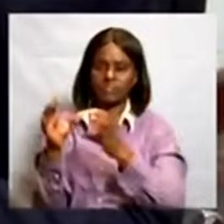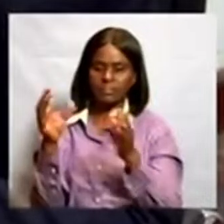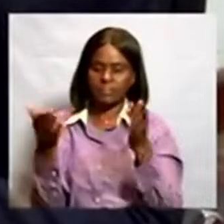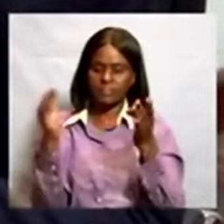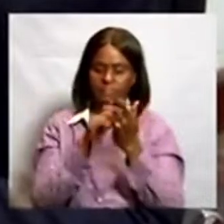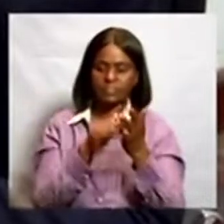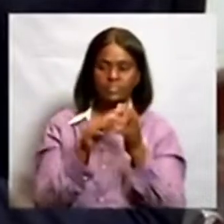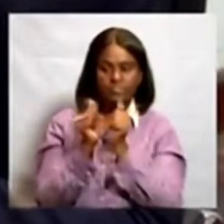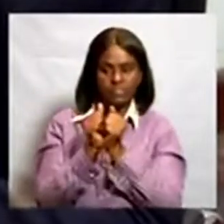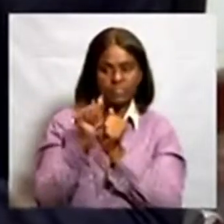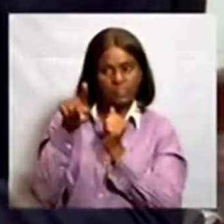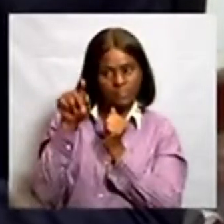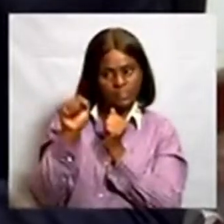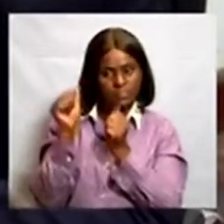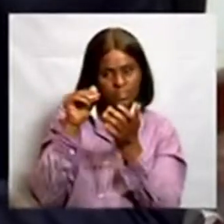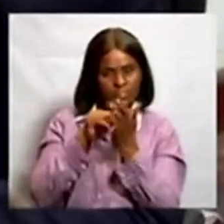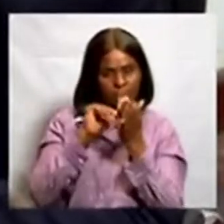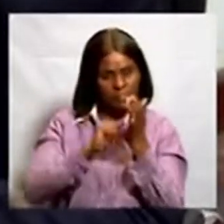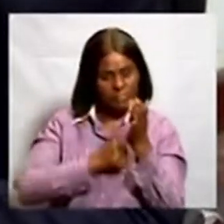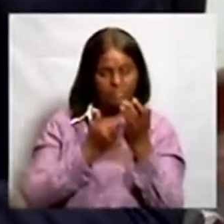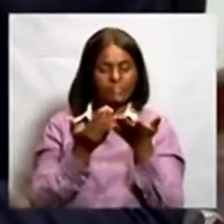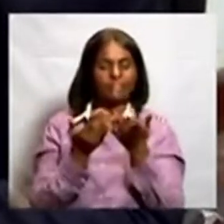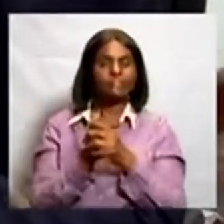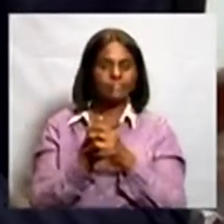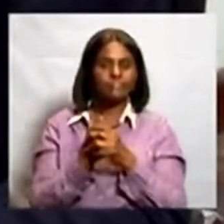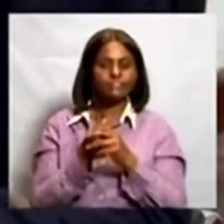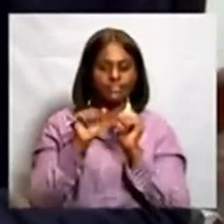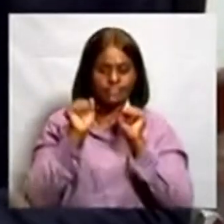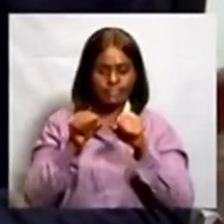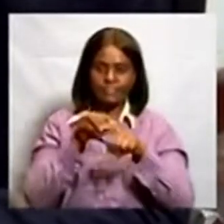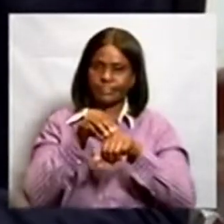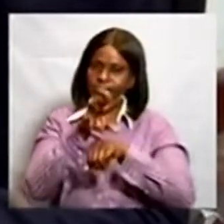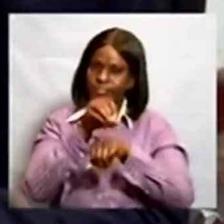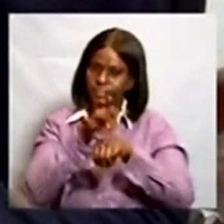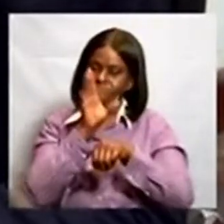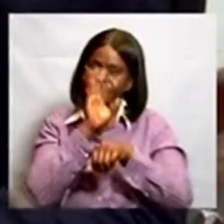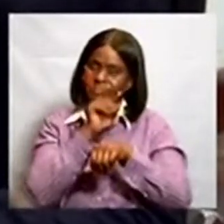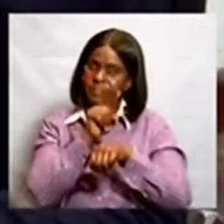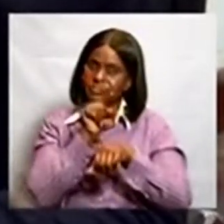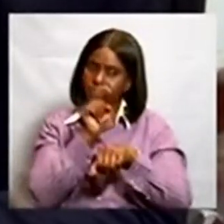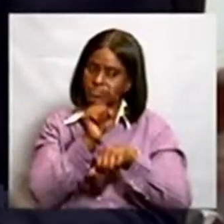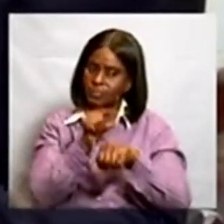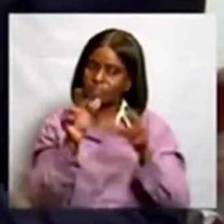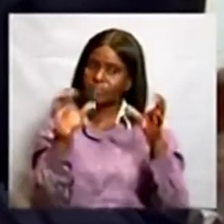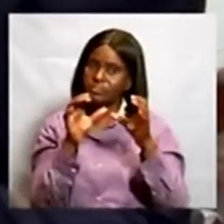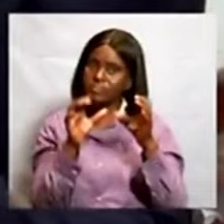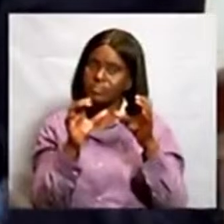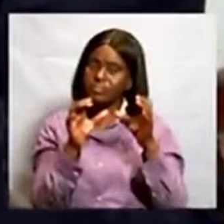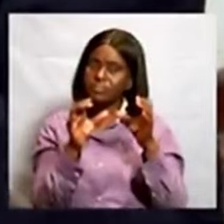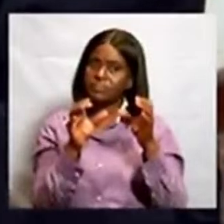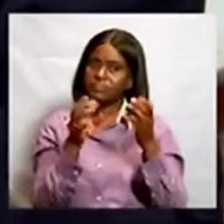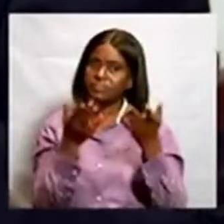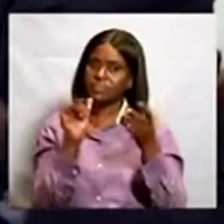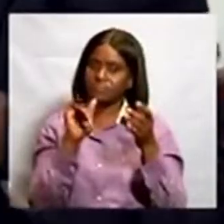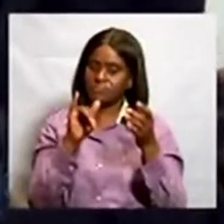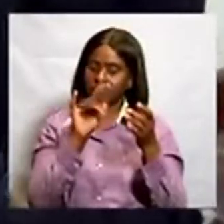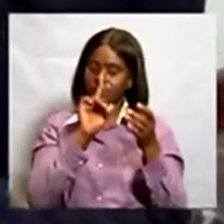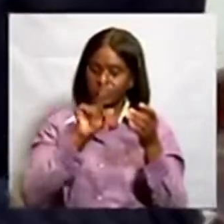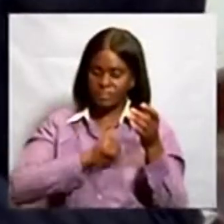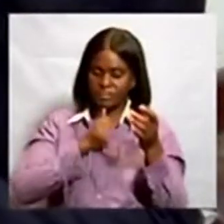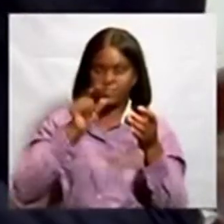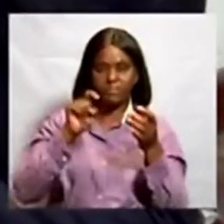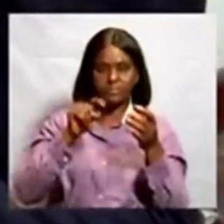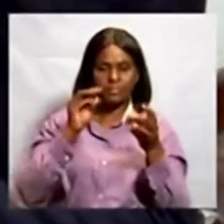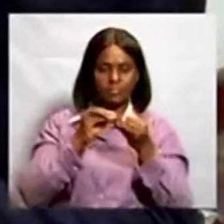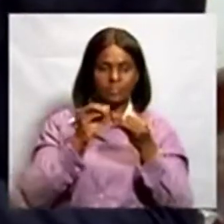of the PS, and we were ably guided by this committee that indeed we needed